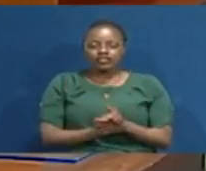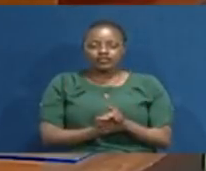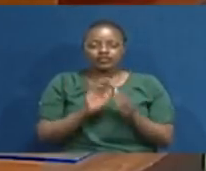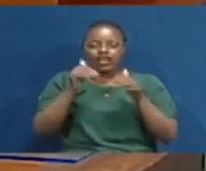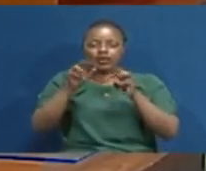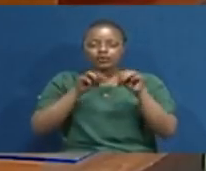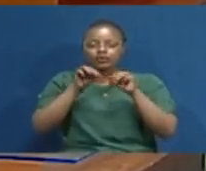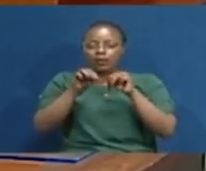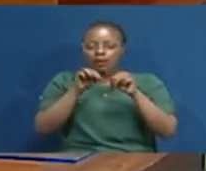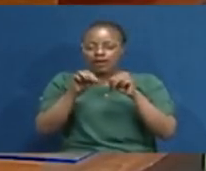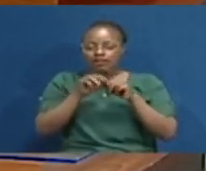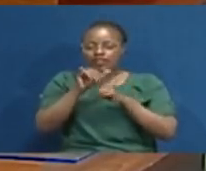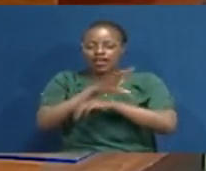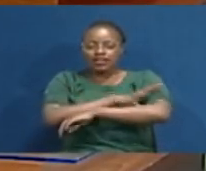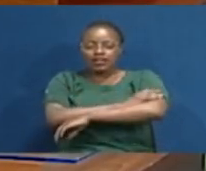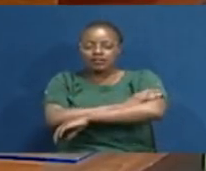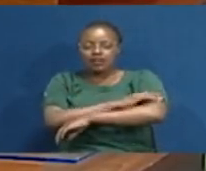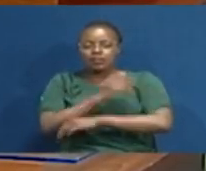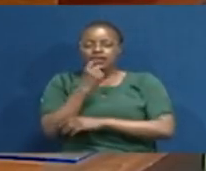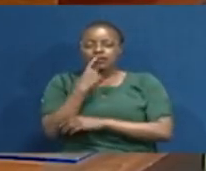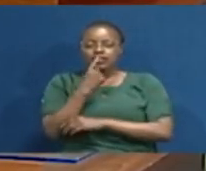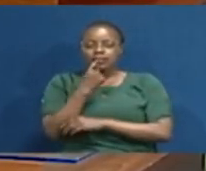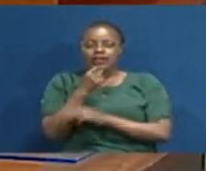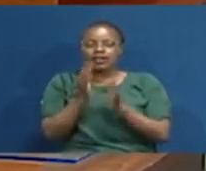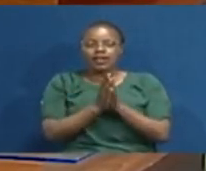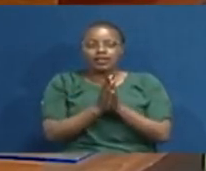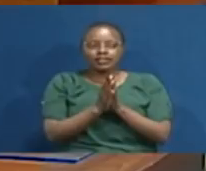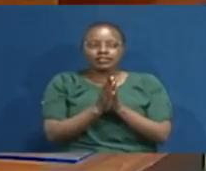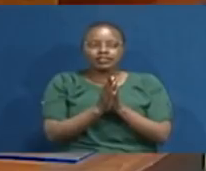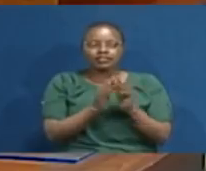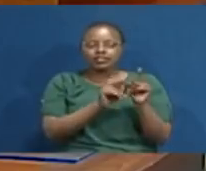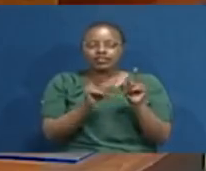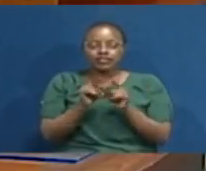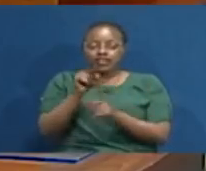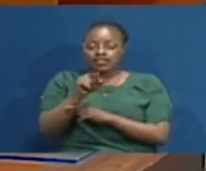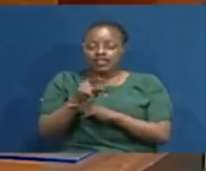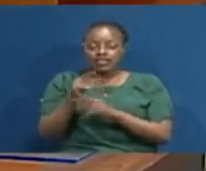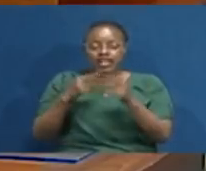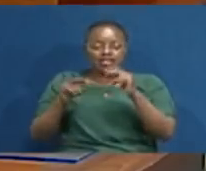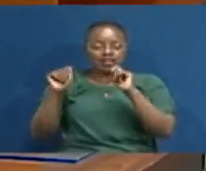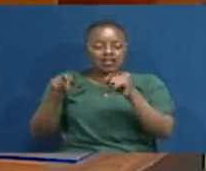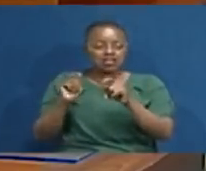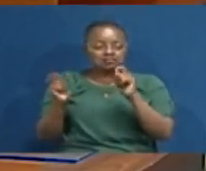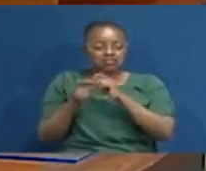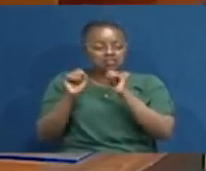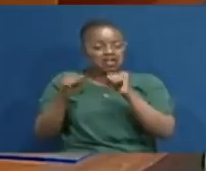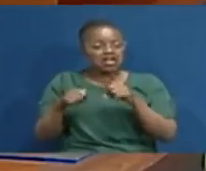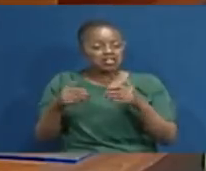to manage high blood pressure treatment? And is this reversible? Can you